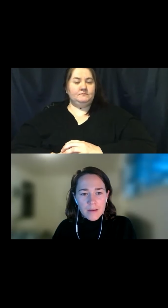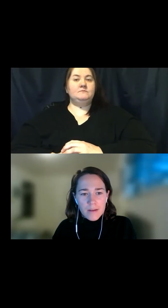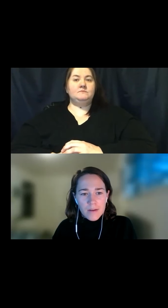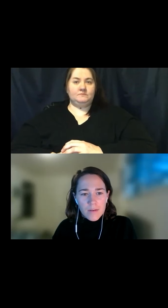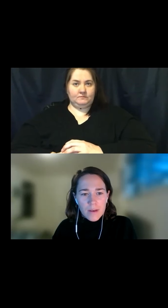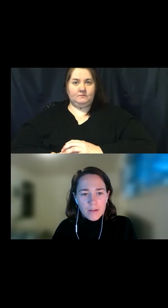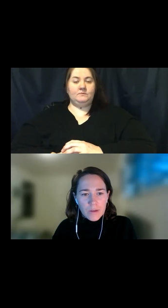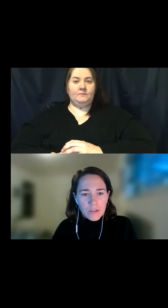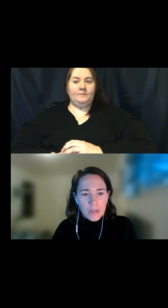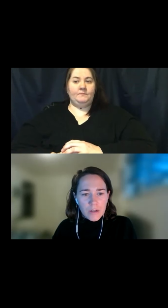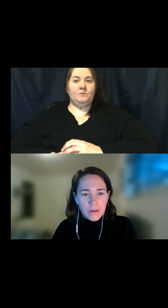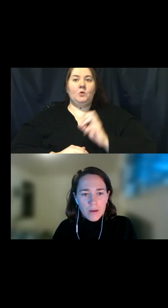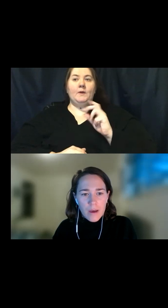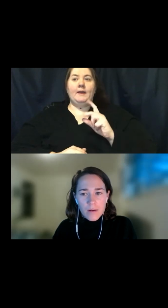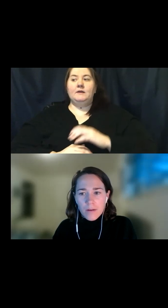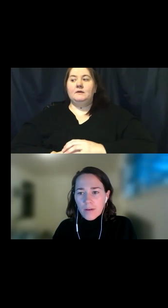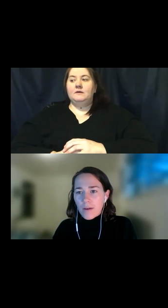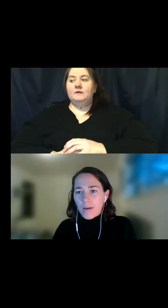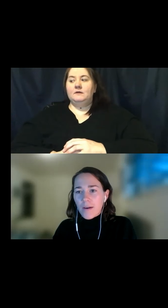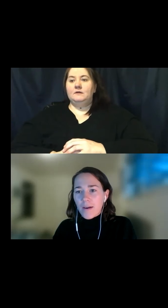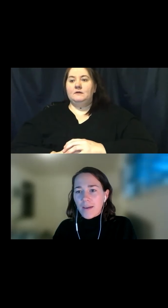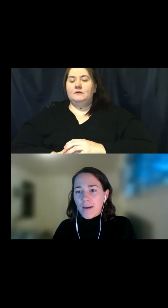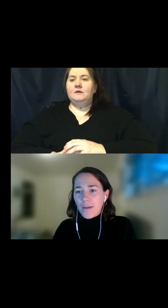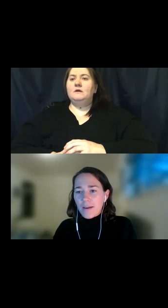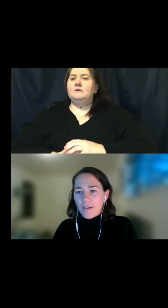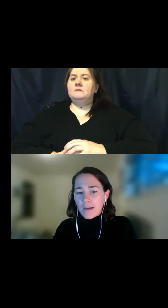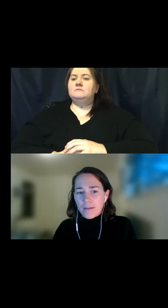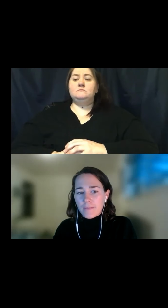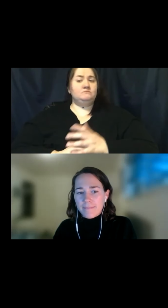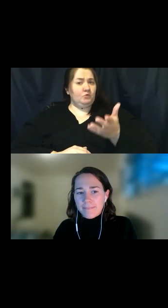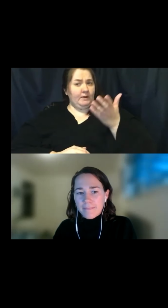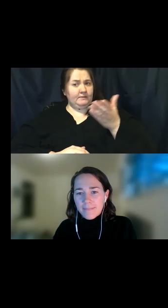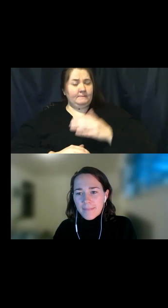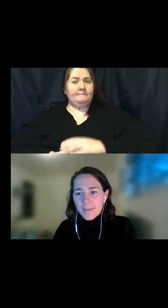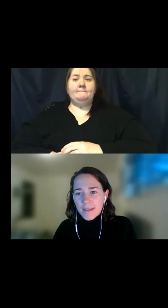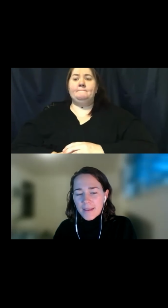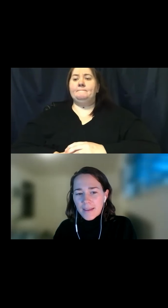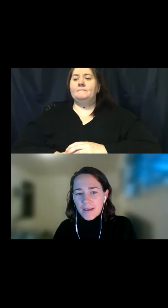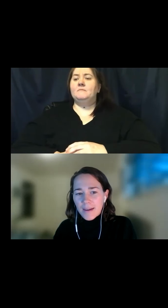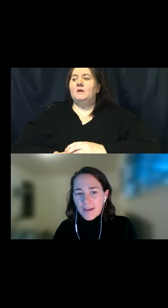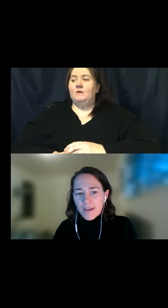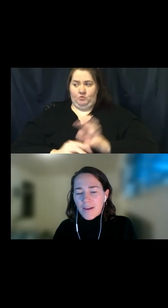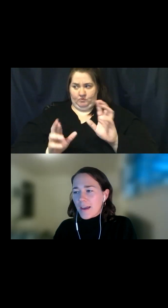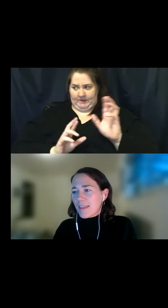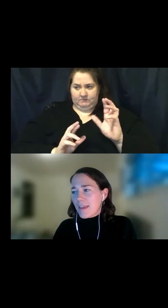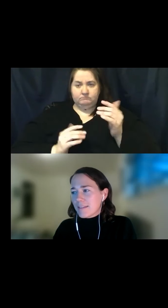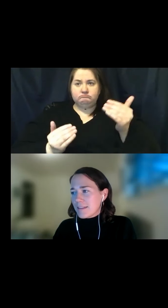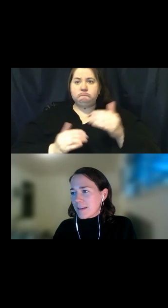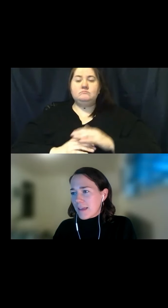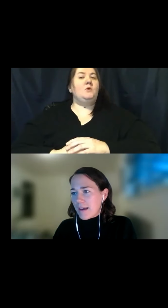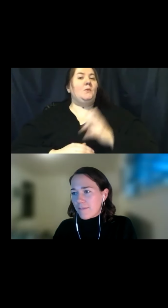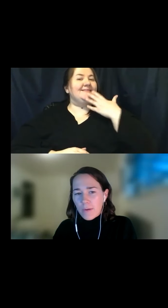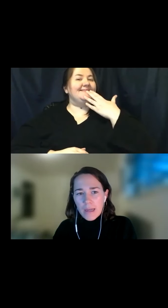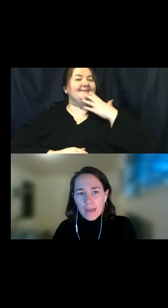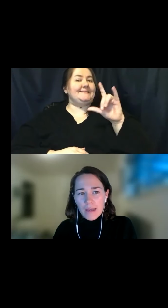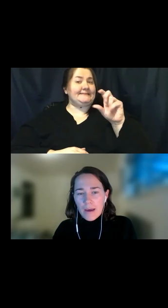Okay, here's a question. Oh, sorry. Oh yeah, go ahead. Ready when you are. Okay, thanks, Lisa.